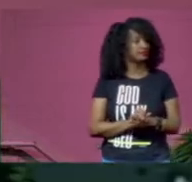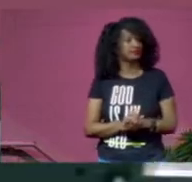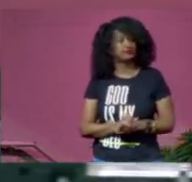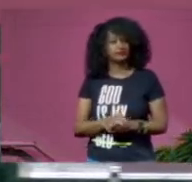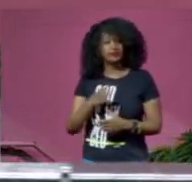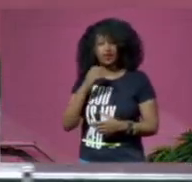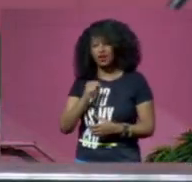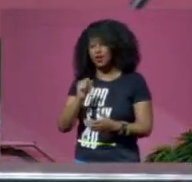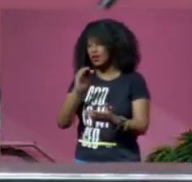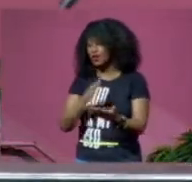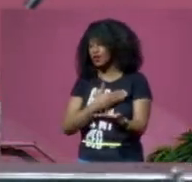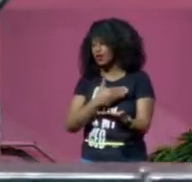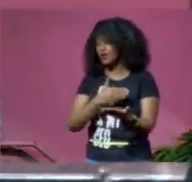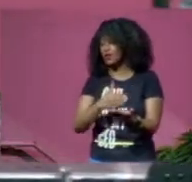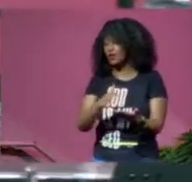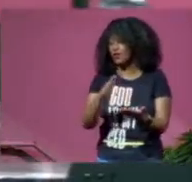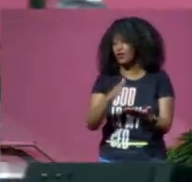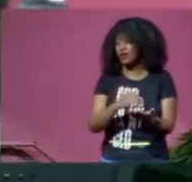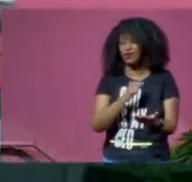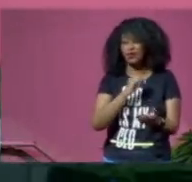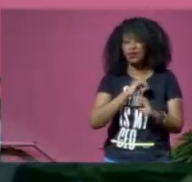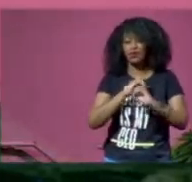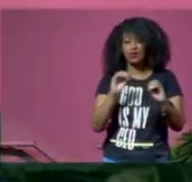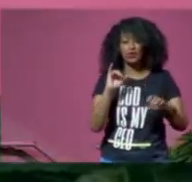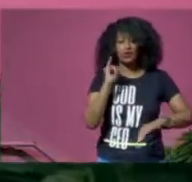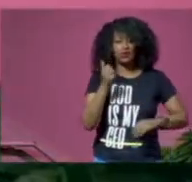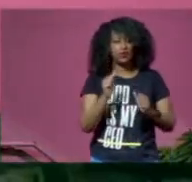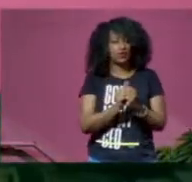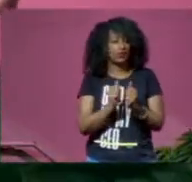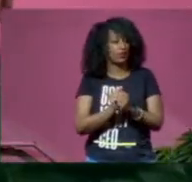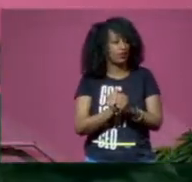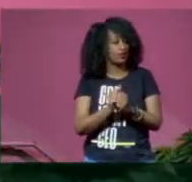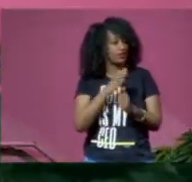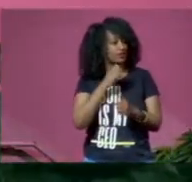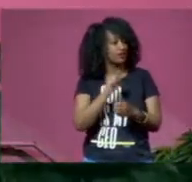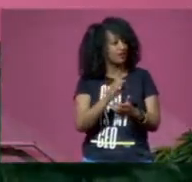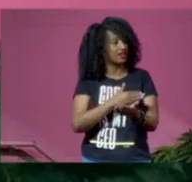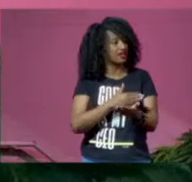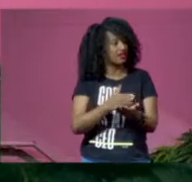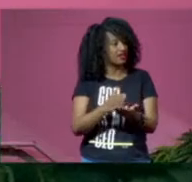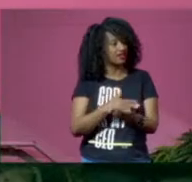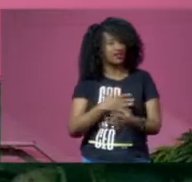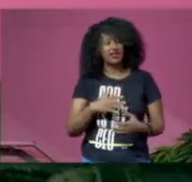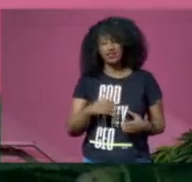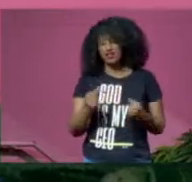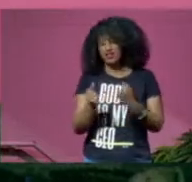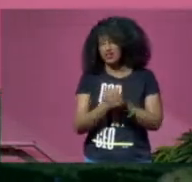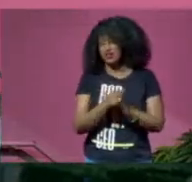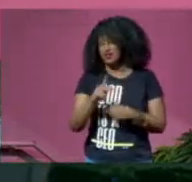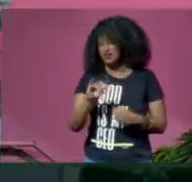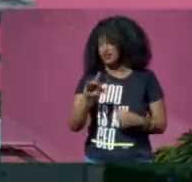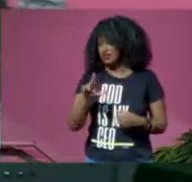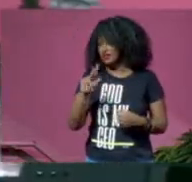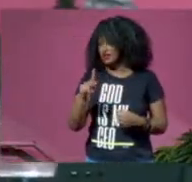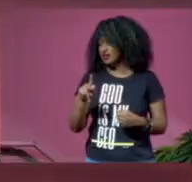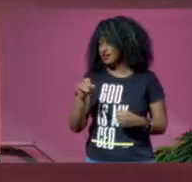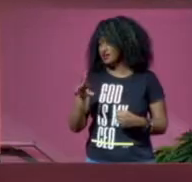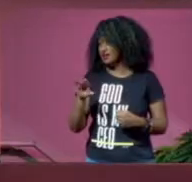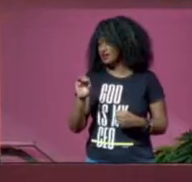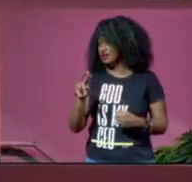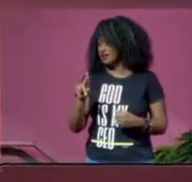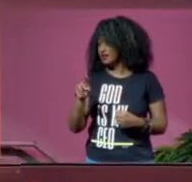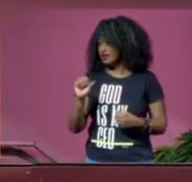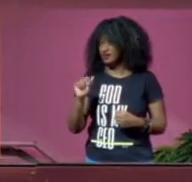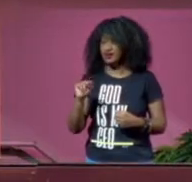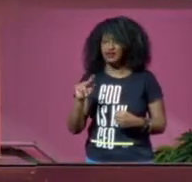old songs, ain't nothing wrong with the old songs. I love Kirk Franklin, But every now and then, right? I